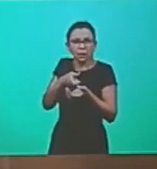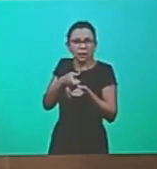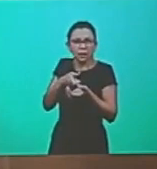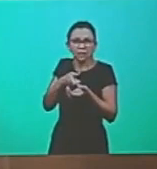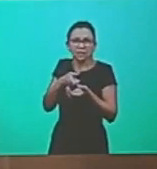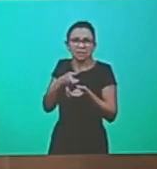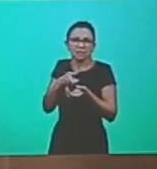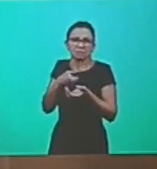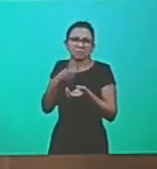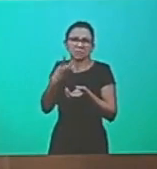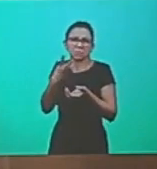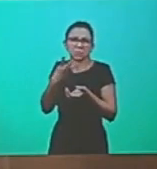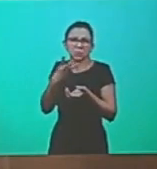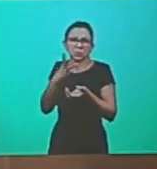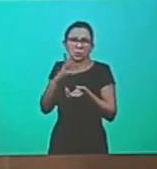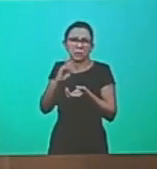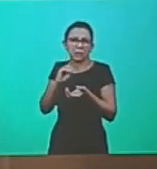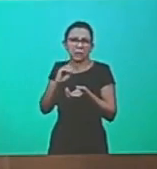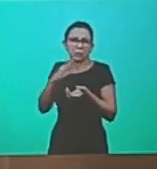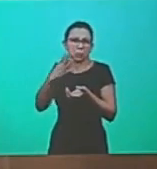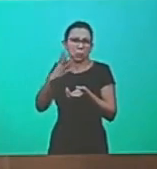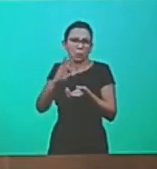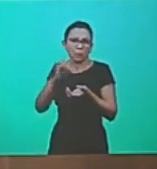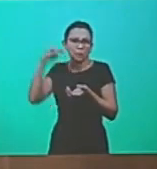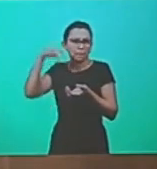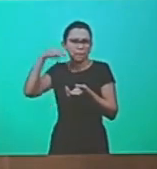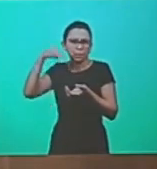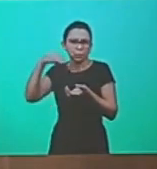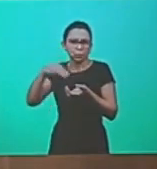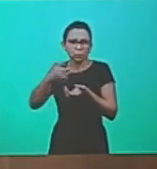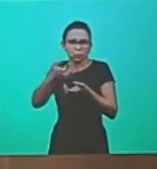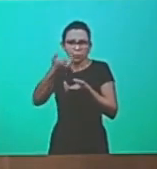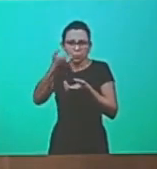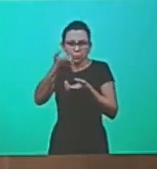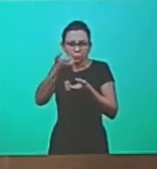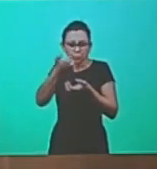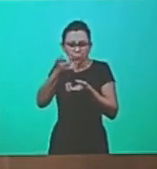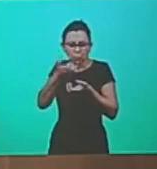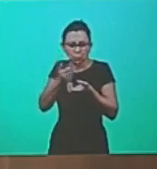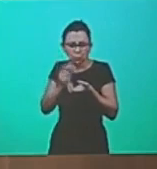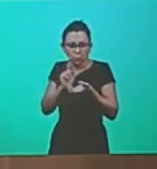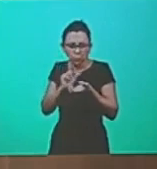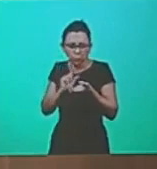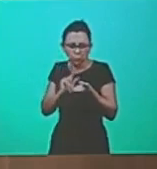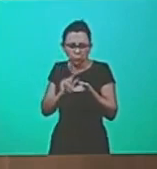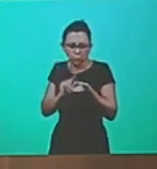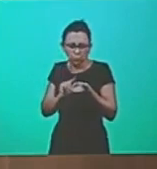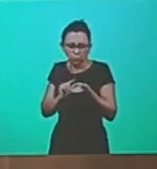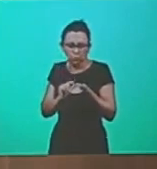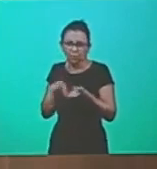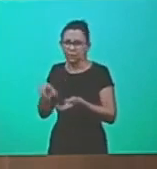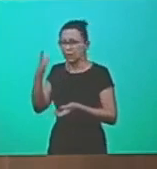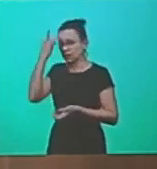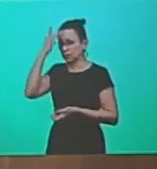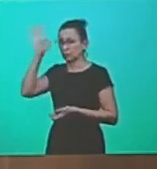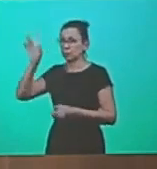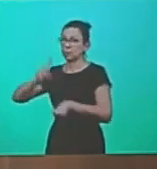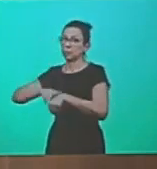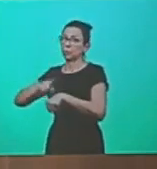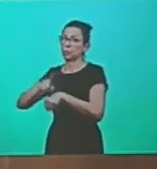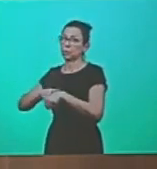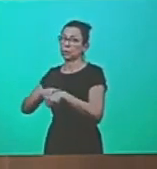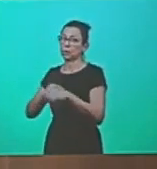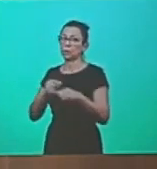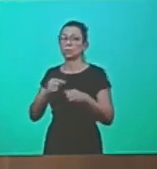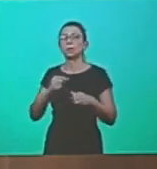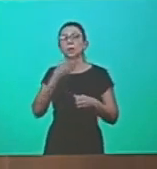was only lasted for a little bit of time, so they needed extra oil to refill it later on. And they didn't